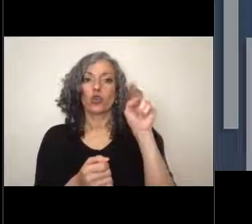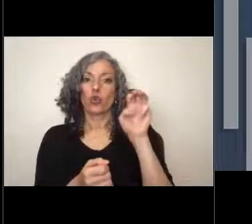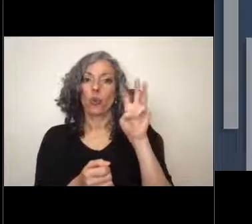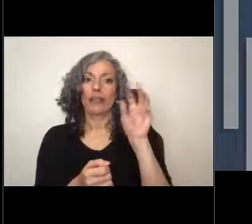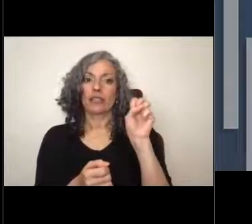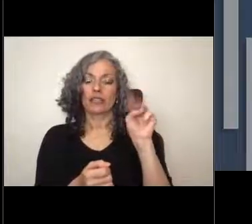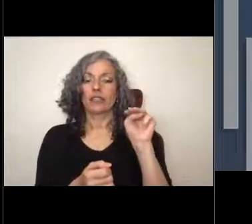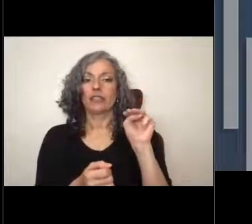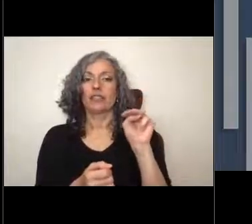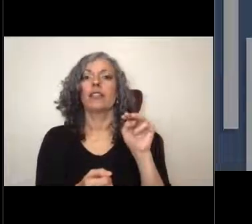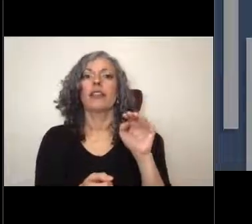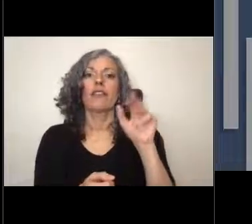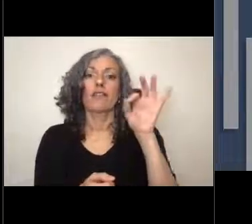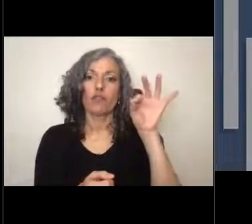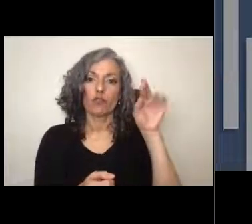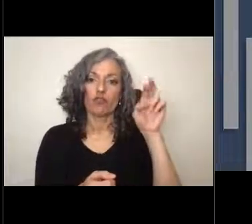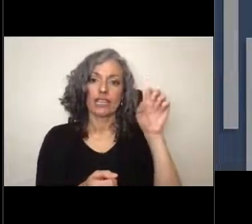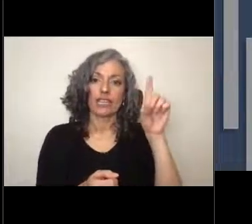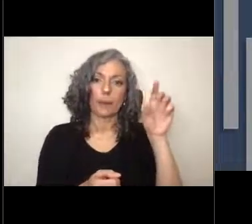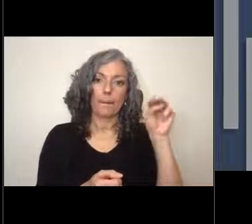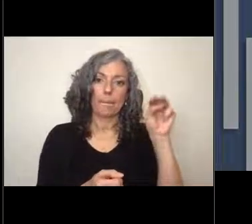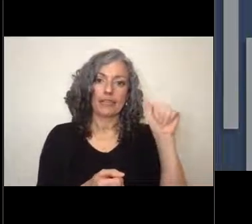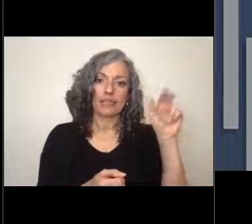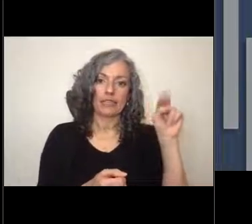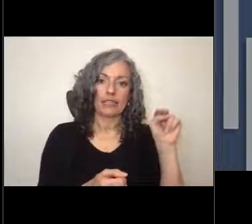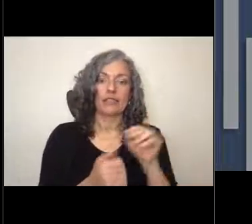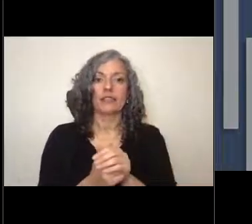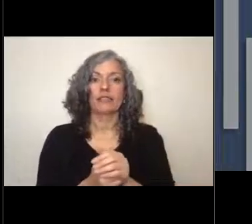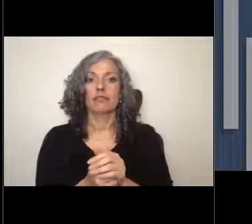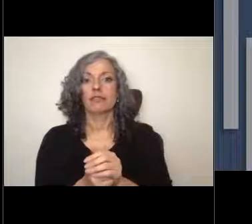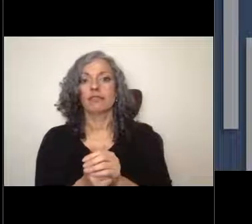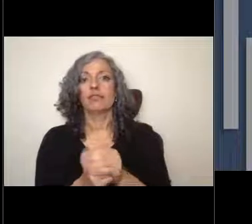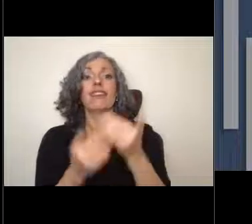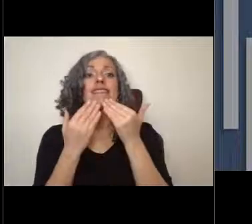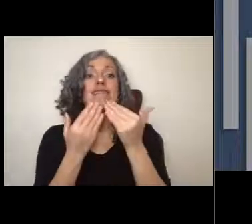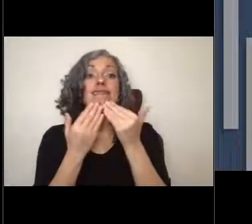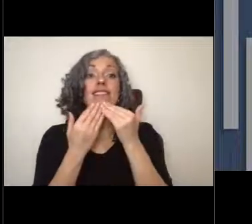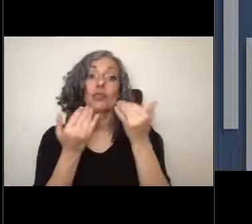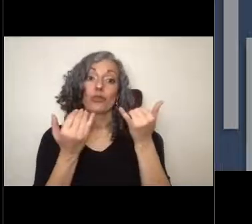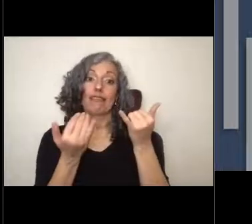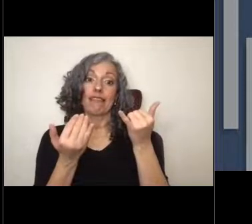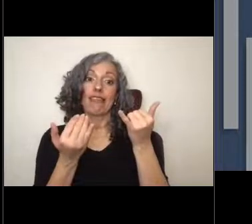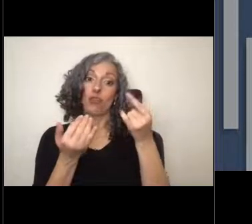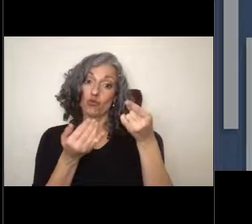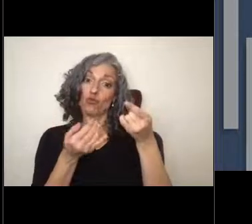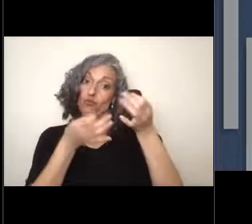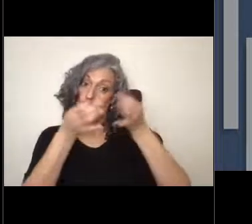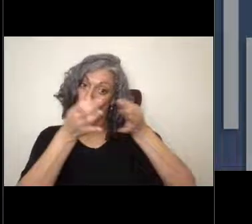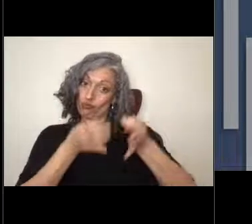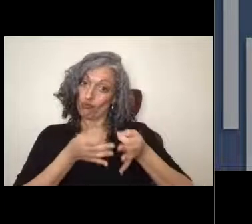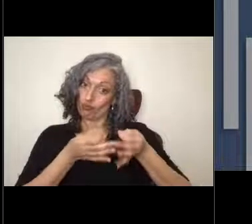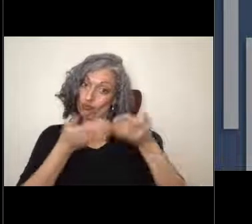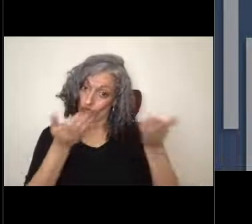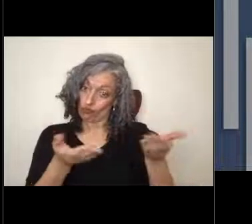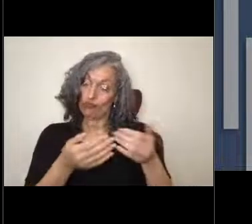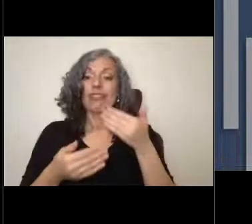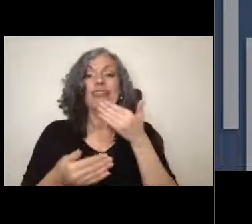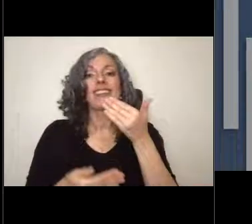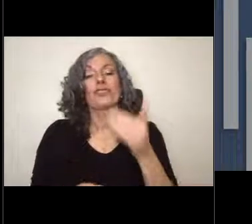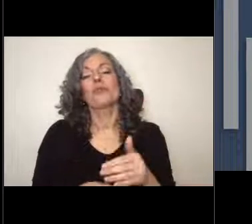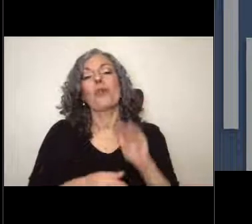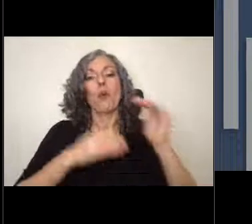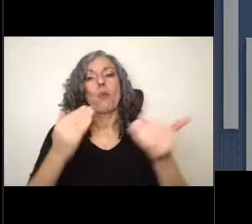Friedman. Madam Chair, we have a quorum. Thank you. And would you like to give us some instructions? I would before love to Paul do that. takes over? Thank you. Welcome to day